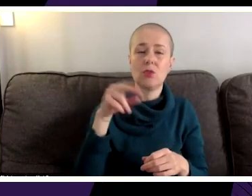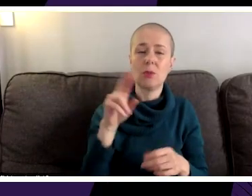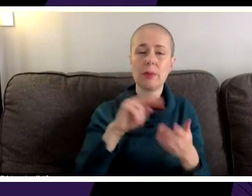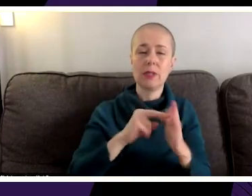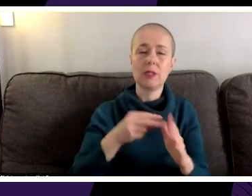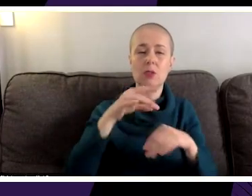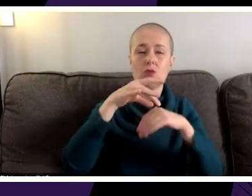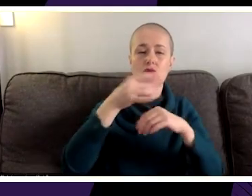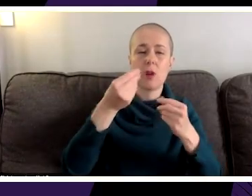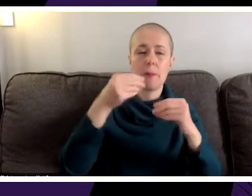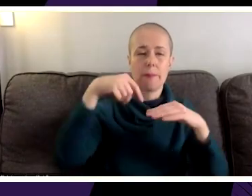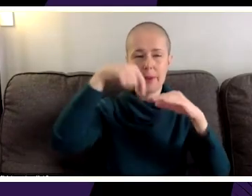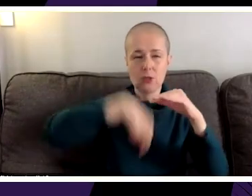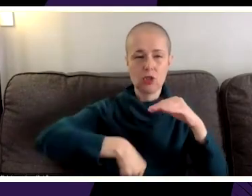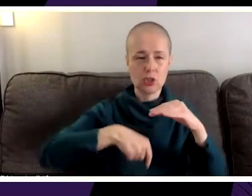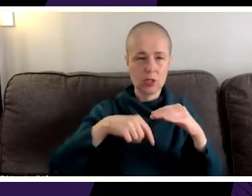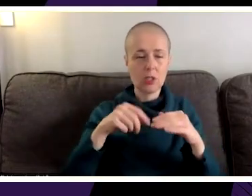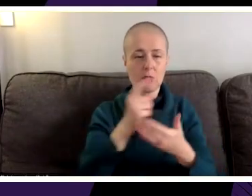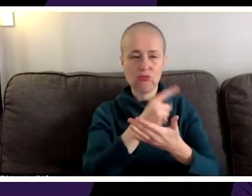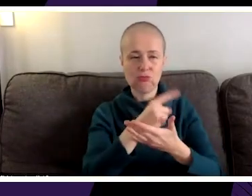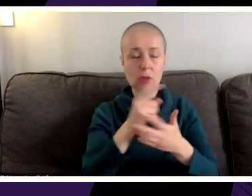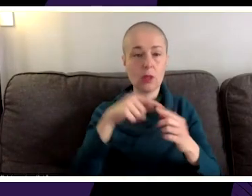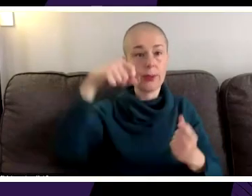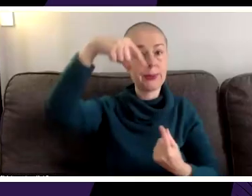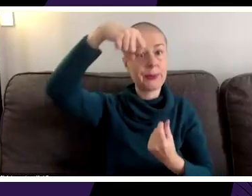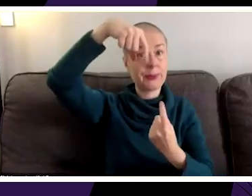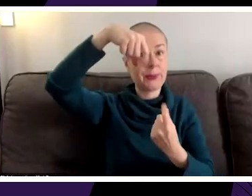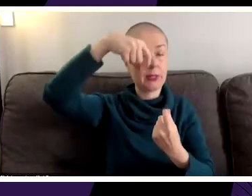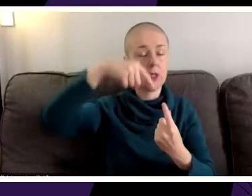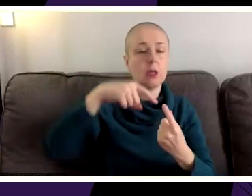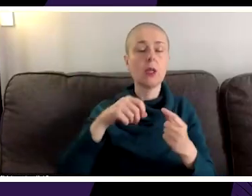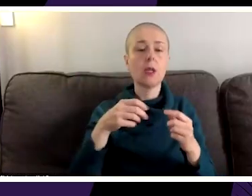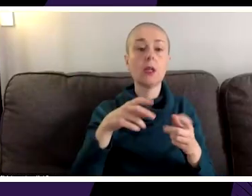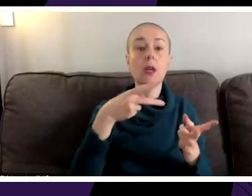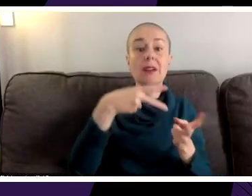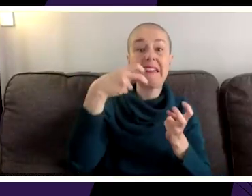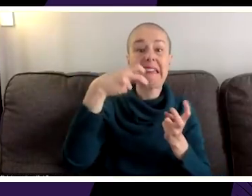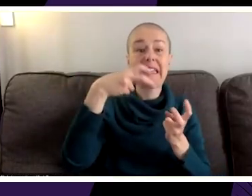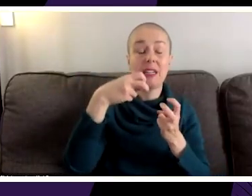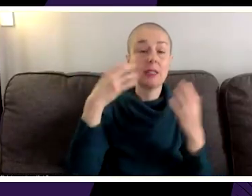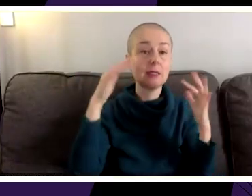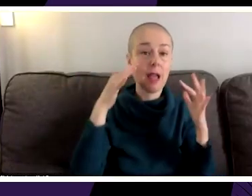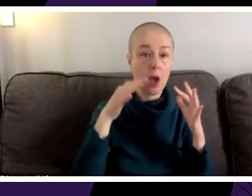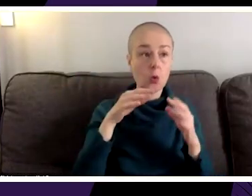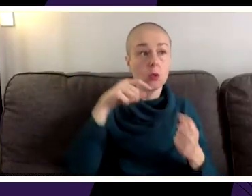radio signals into the surface and creates an image in response to the return of that